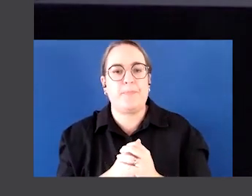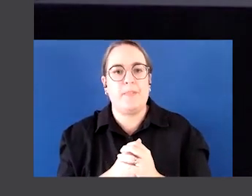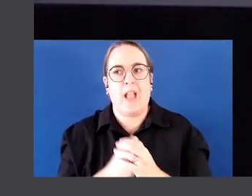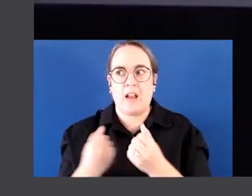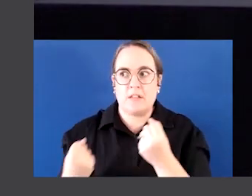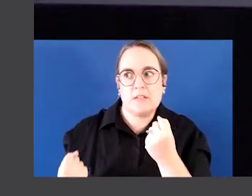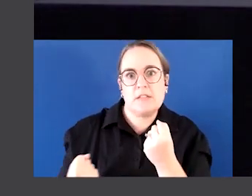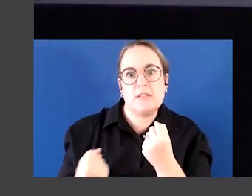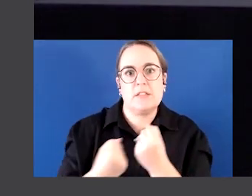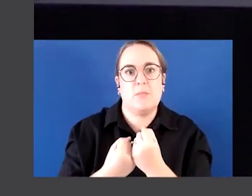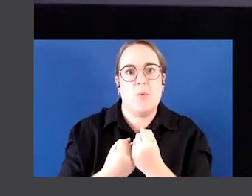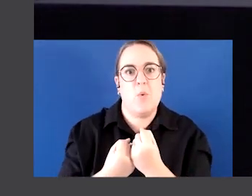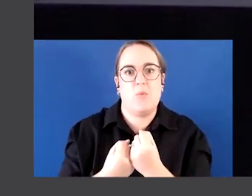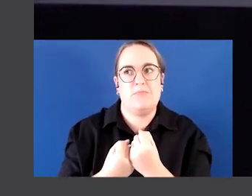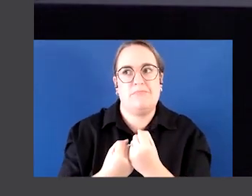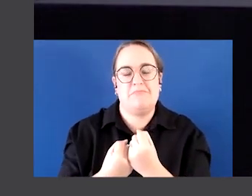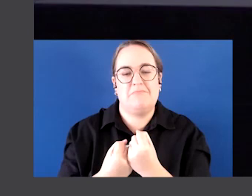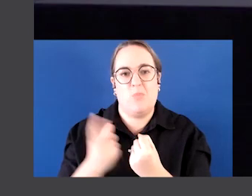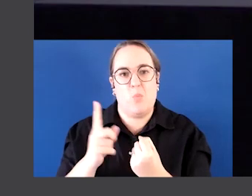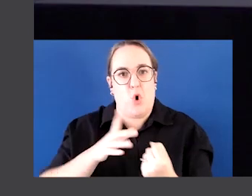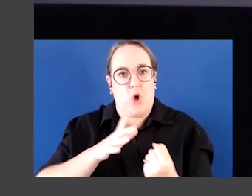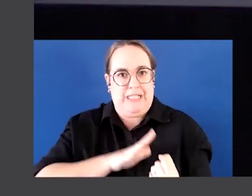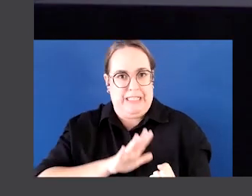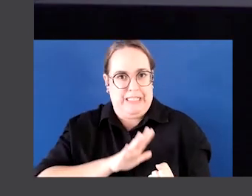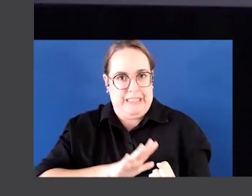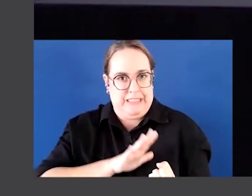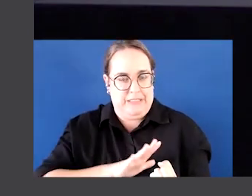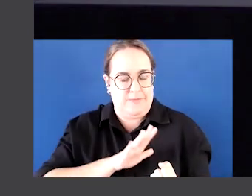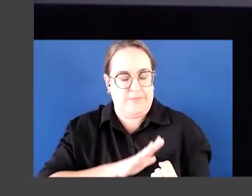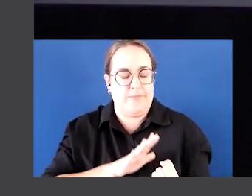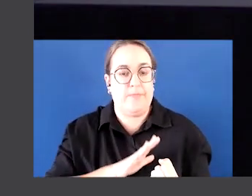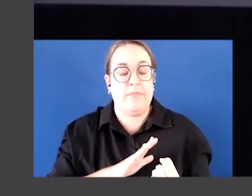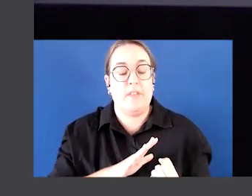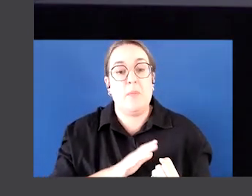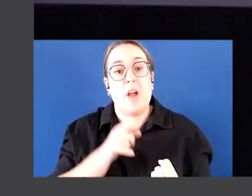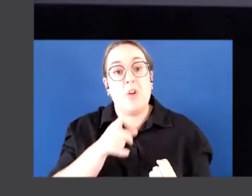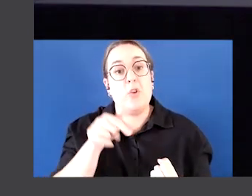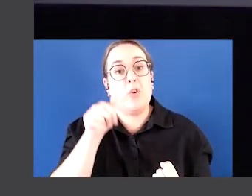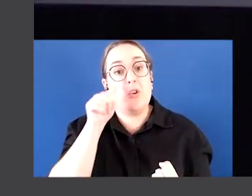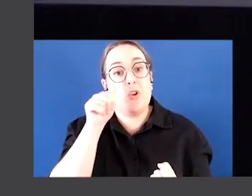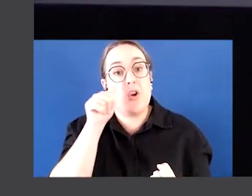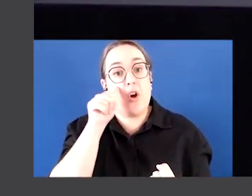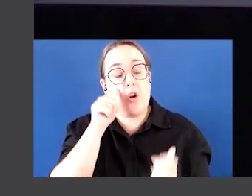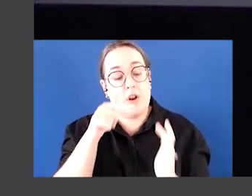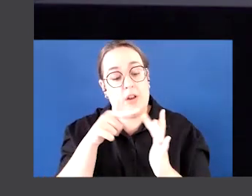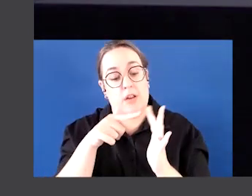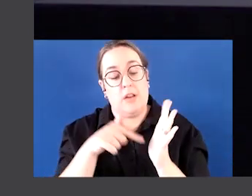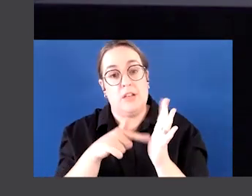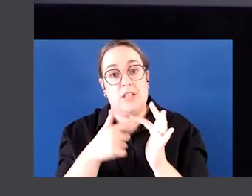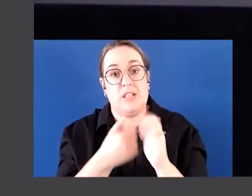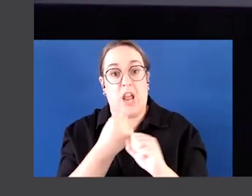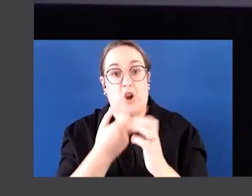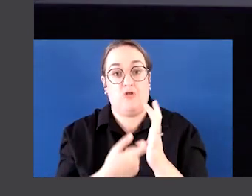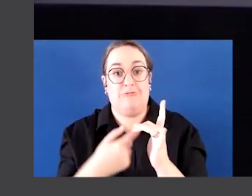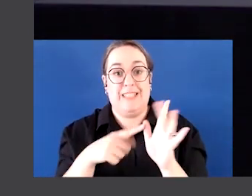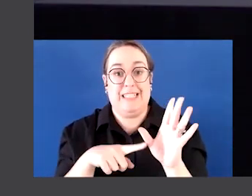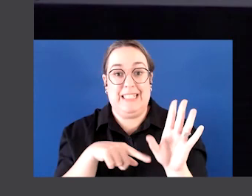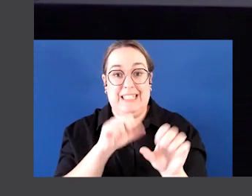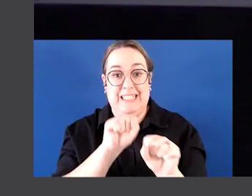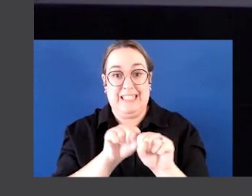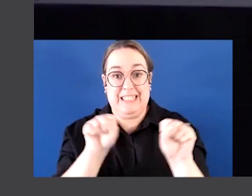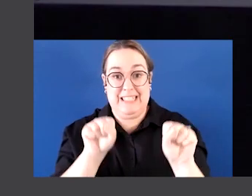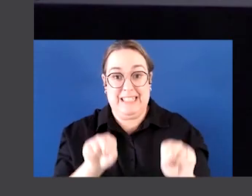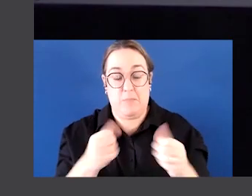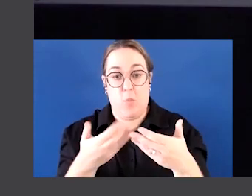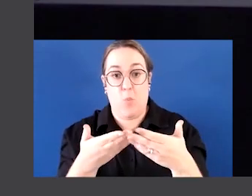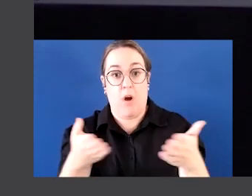support their education function. I'd probably call on those. But as we well know, that the integrity system